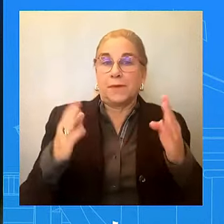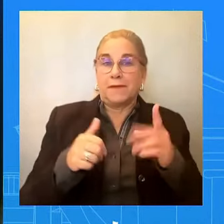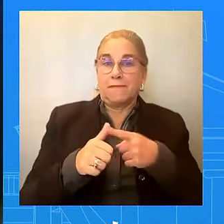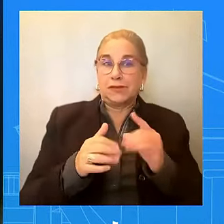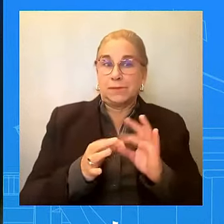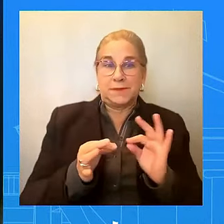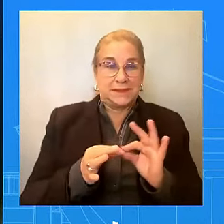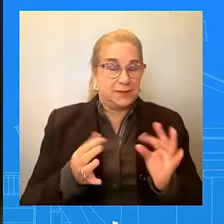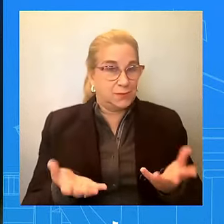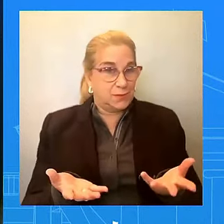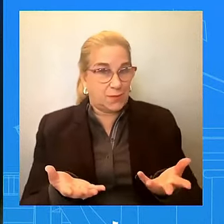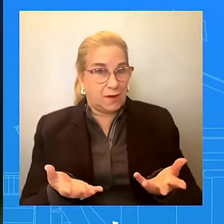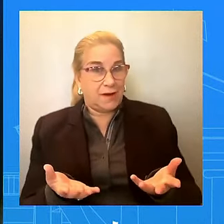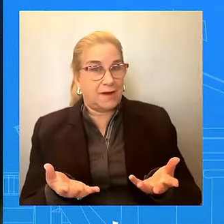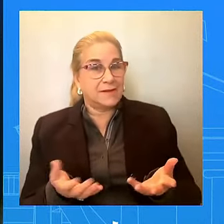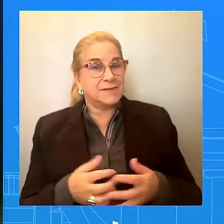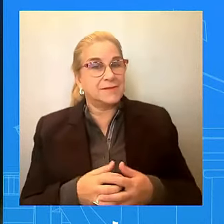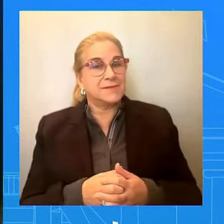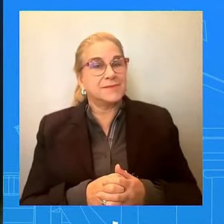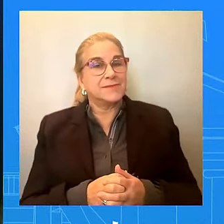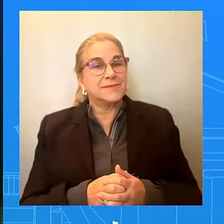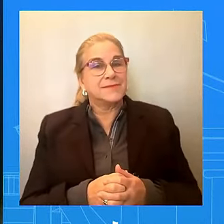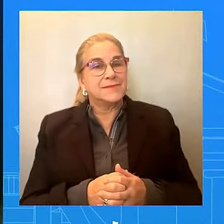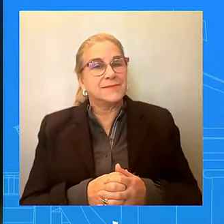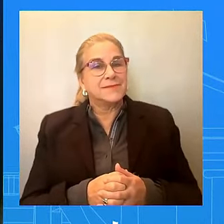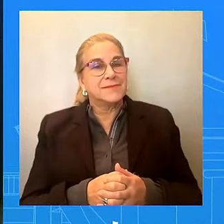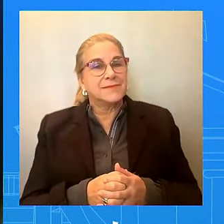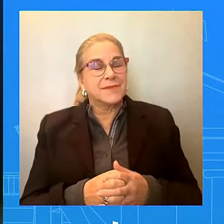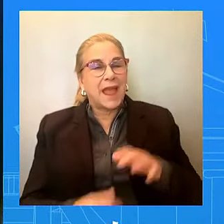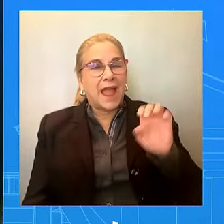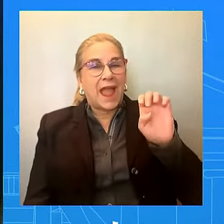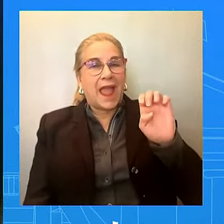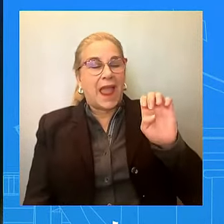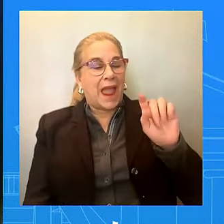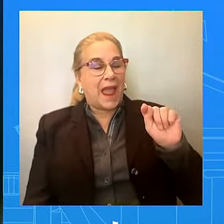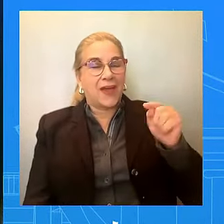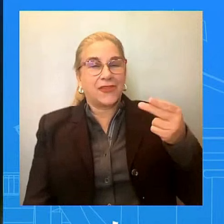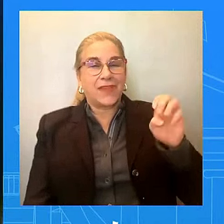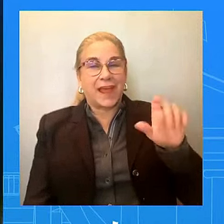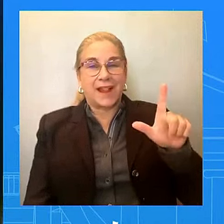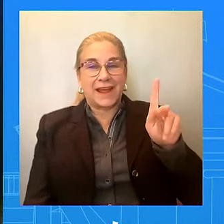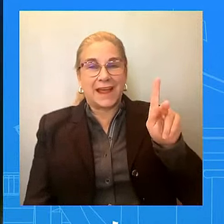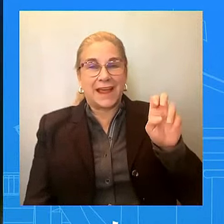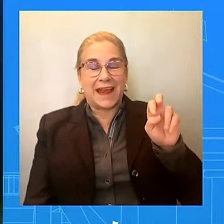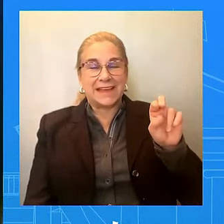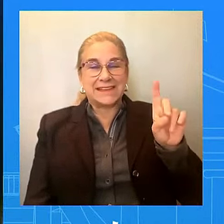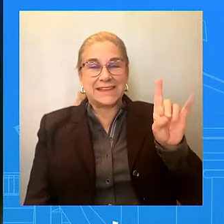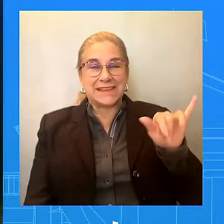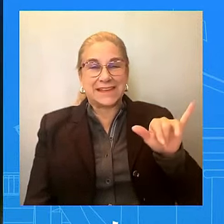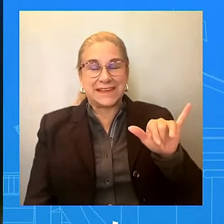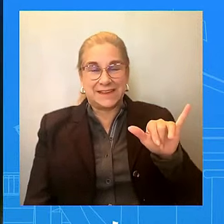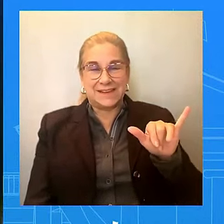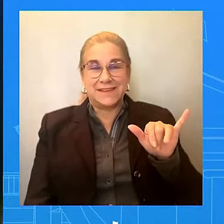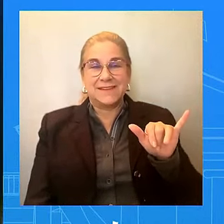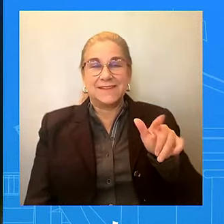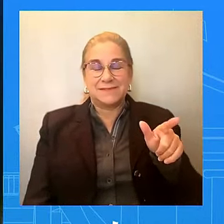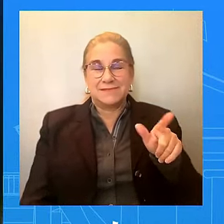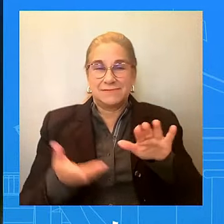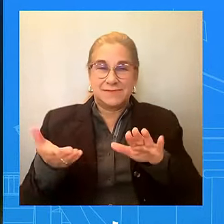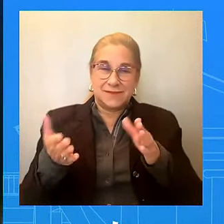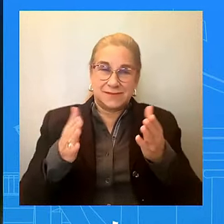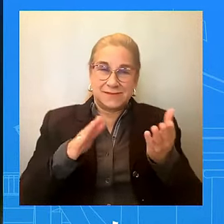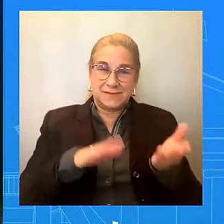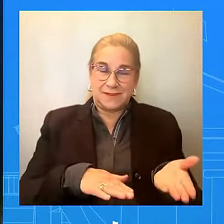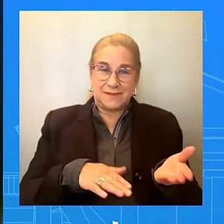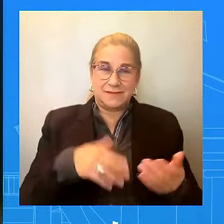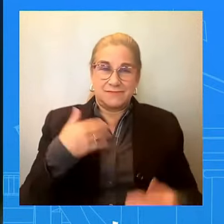regarding the passing of Ethel Kennedy. I expect you will have something from the president very, very soon. They were dear friends, and I don't want to